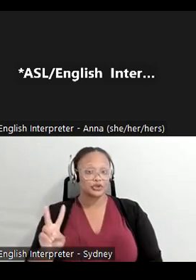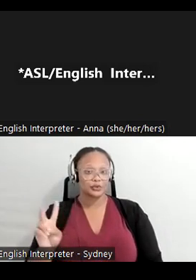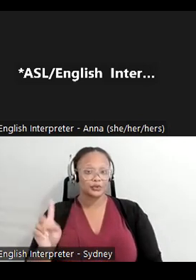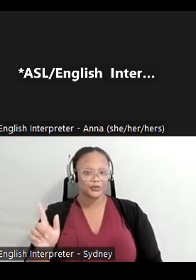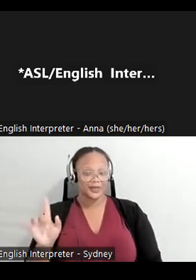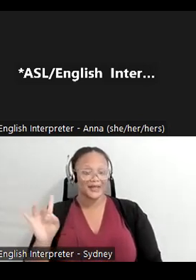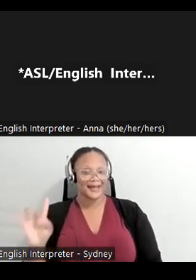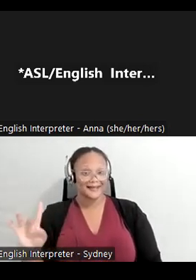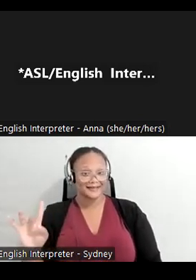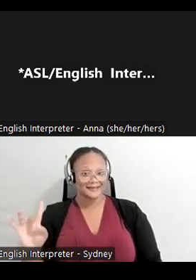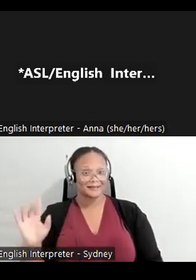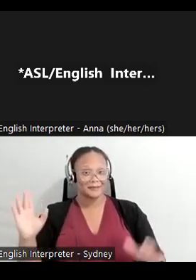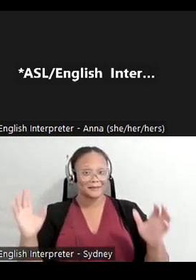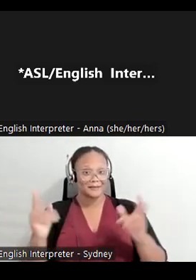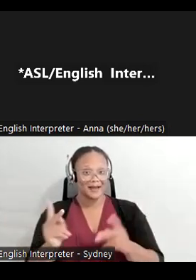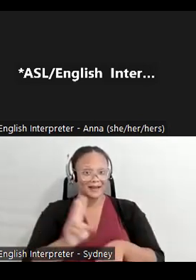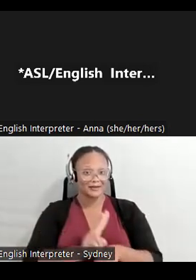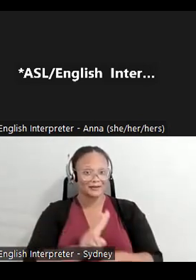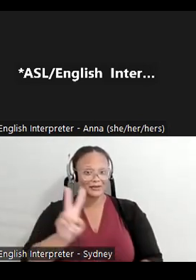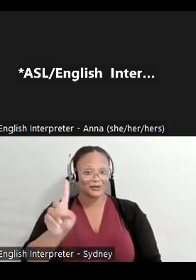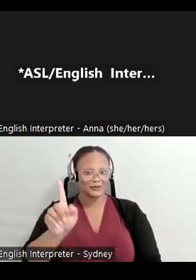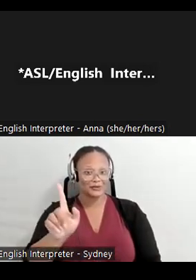2:28. So we'll talk to everyone soon. Thank you.